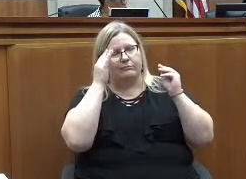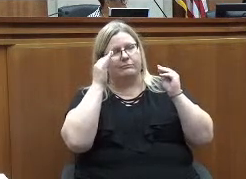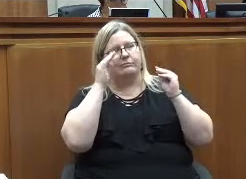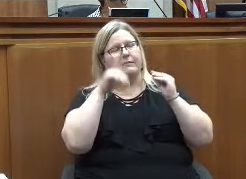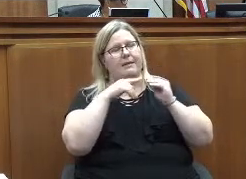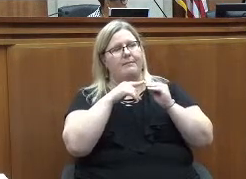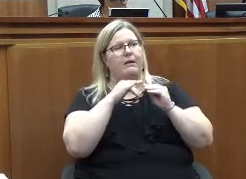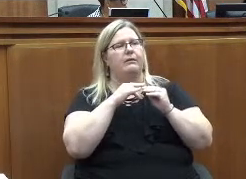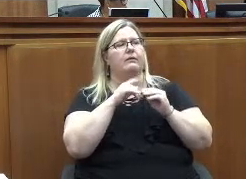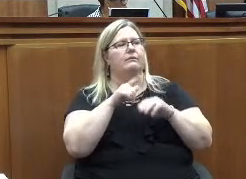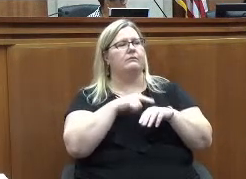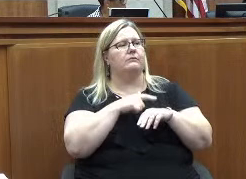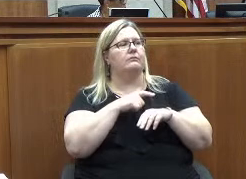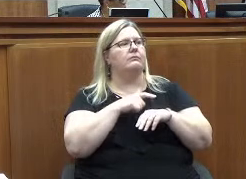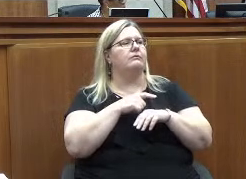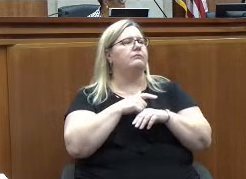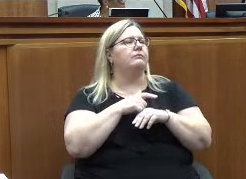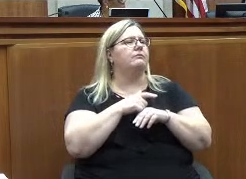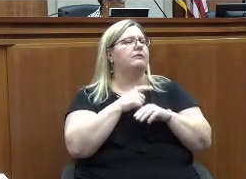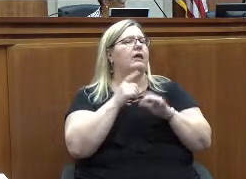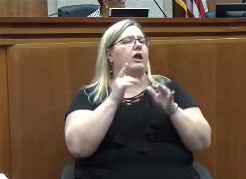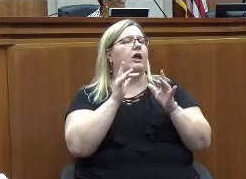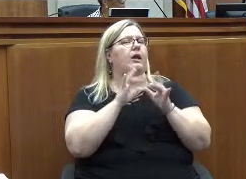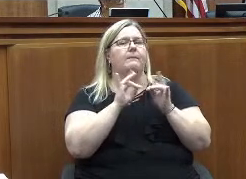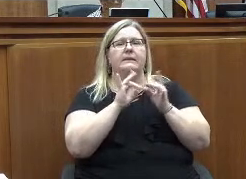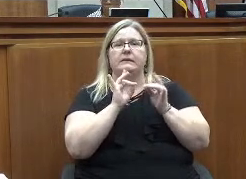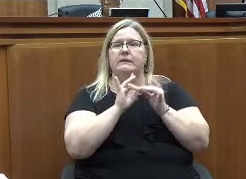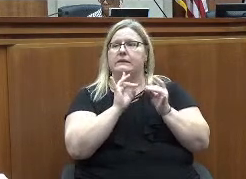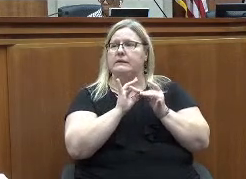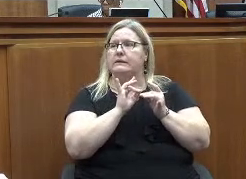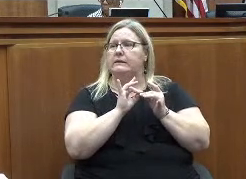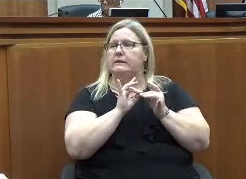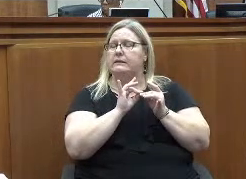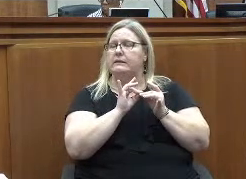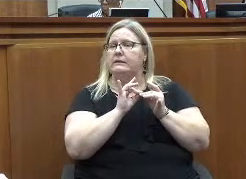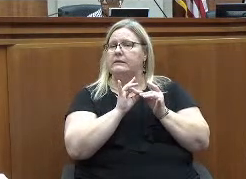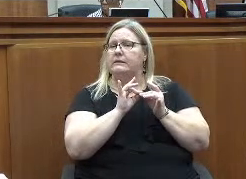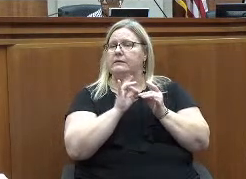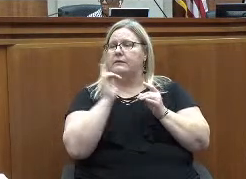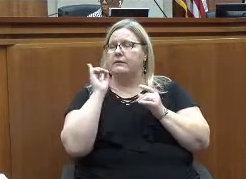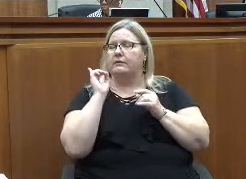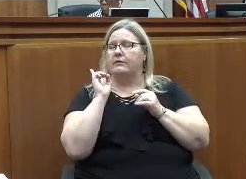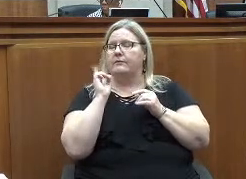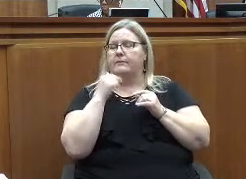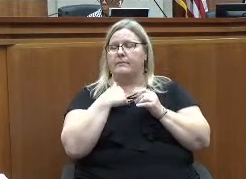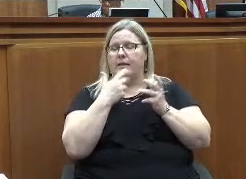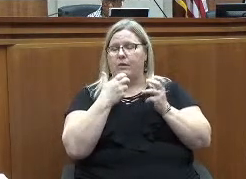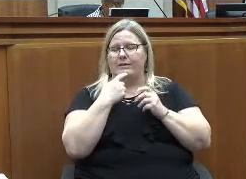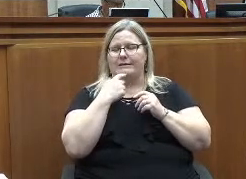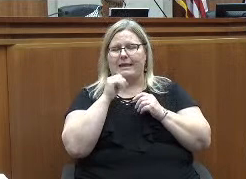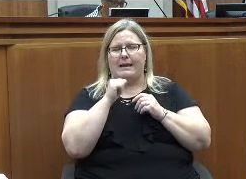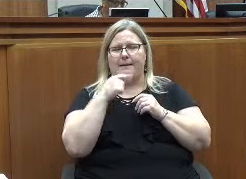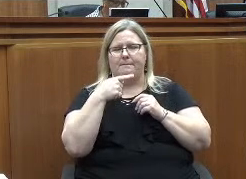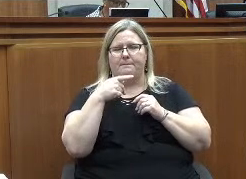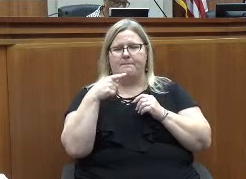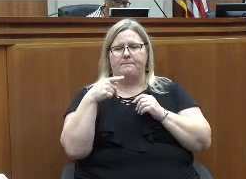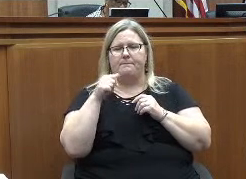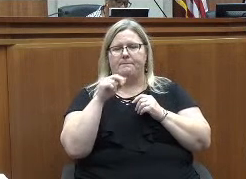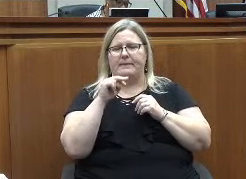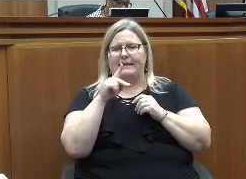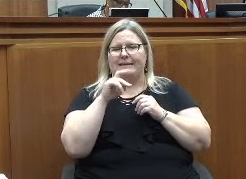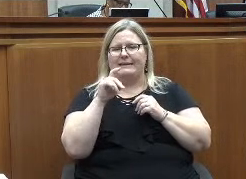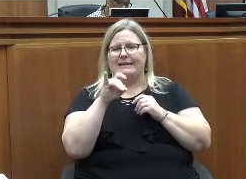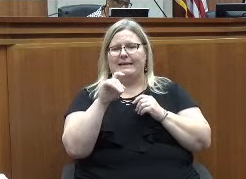Thank you. Members, comments? Dr. Davis? I'd just like to point out that Appendix C, our learning pod,